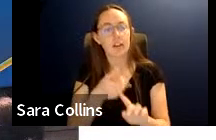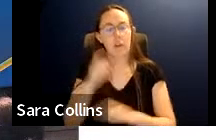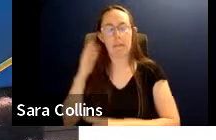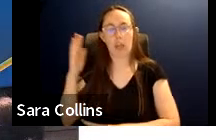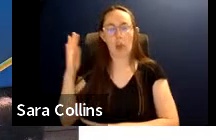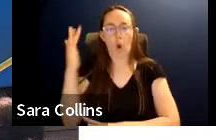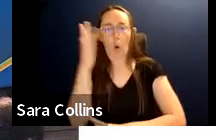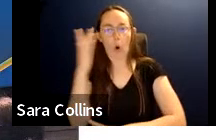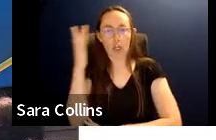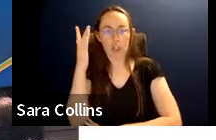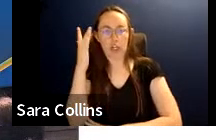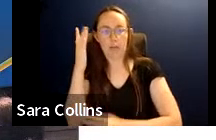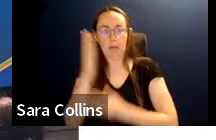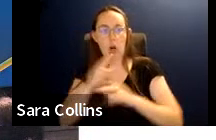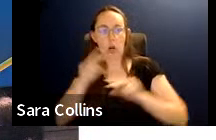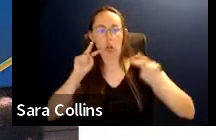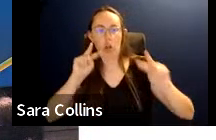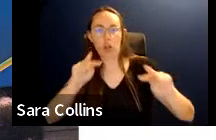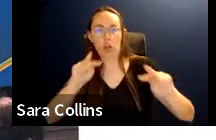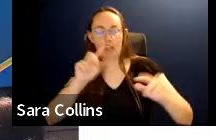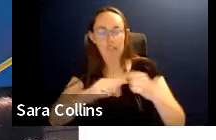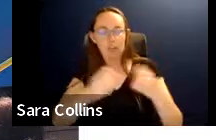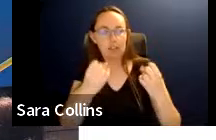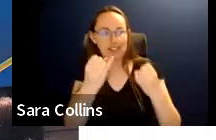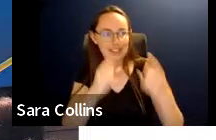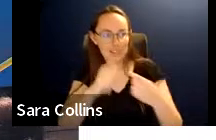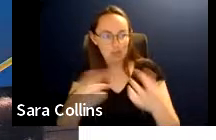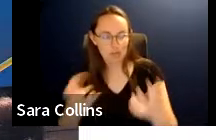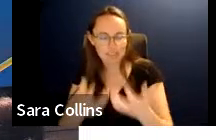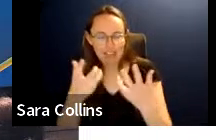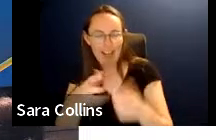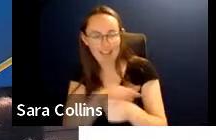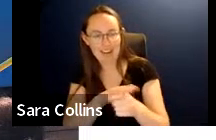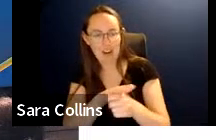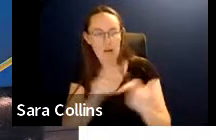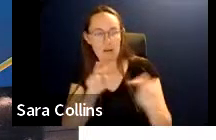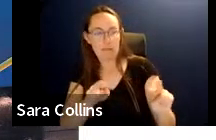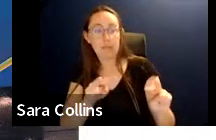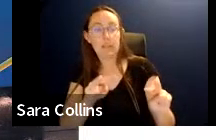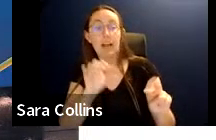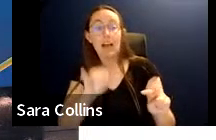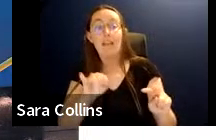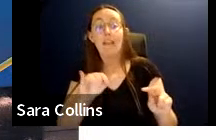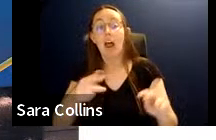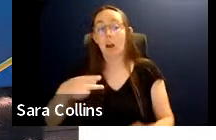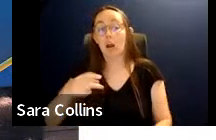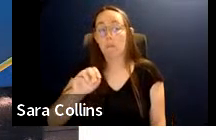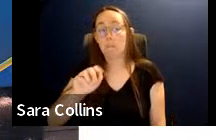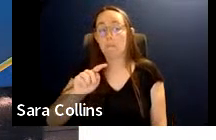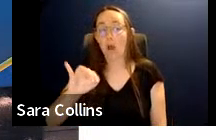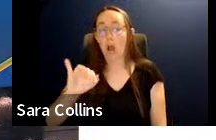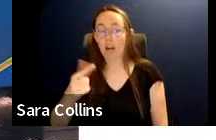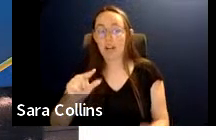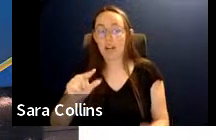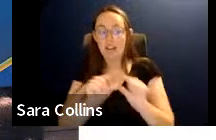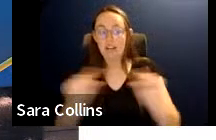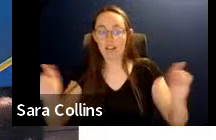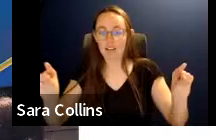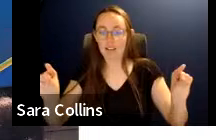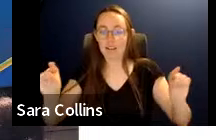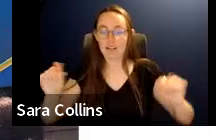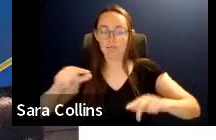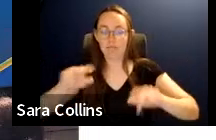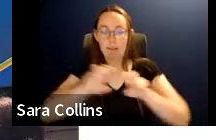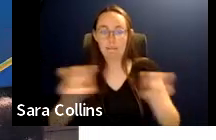side of our farm looking into the seed to salad area. This is the potting bench that I was just describing. In this photo on the